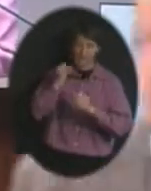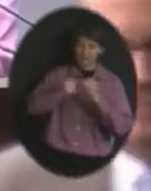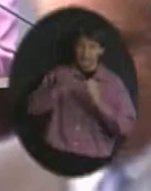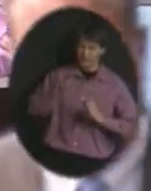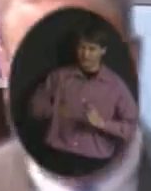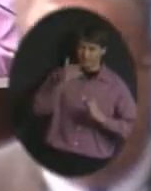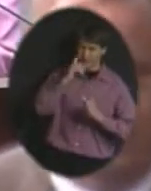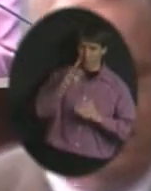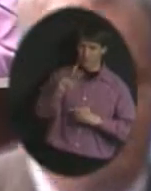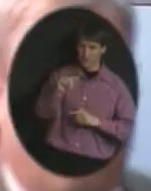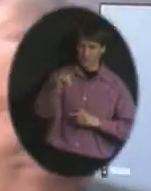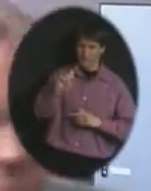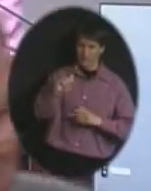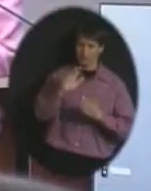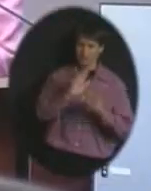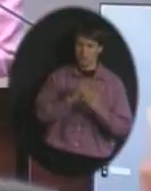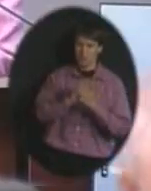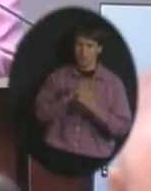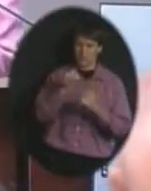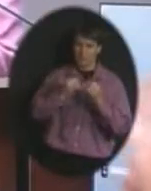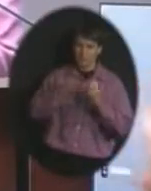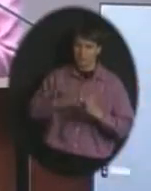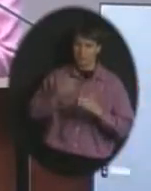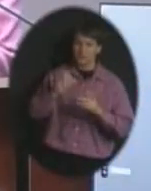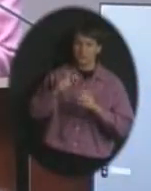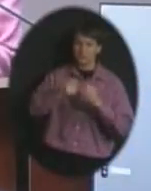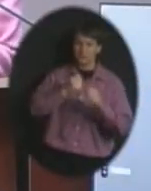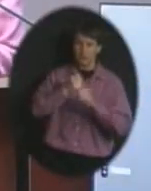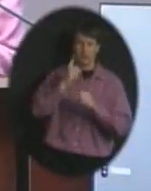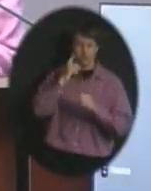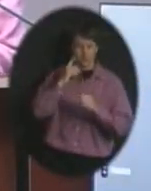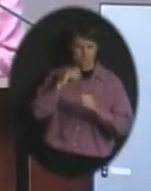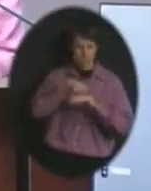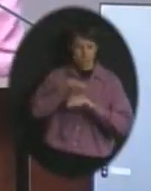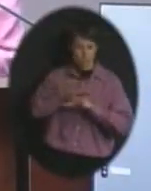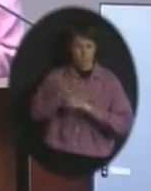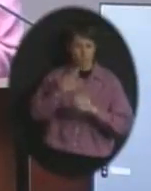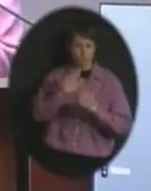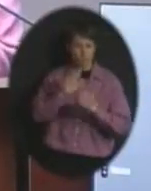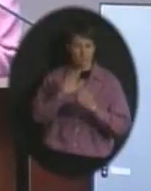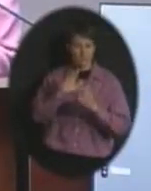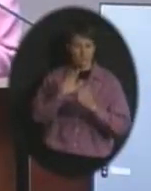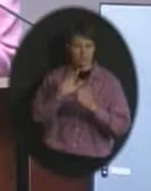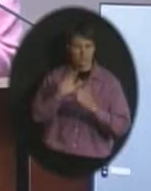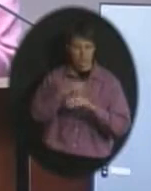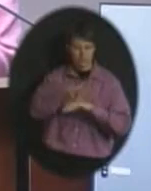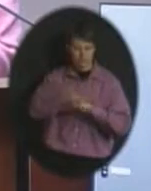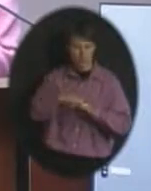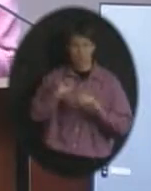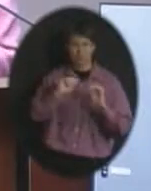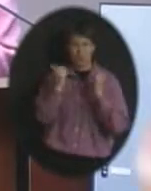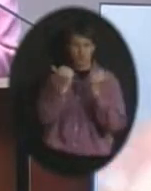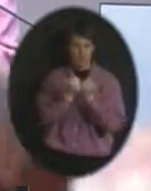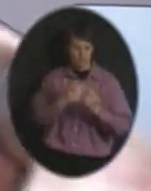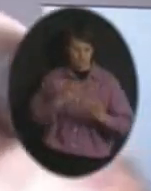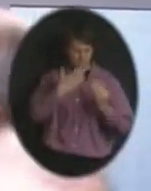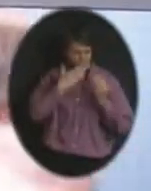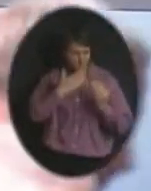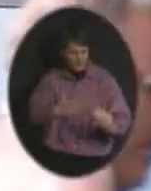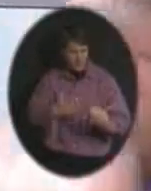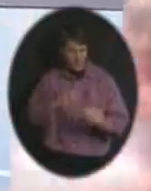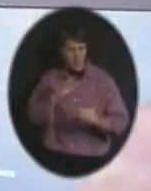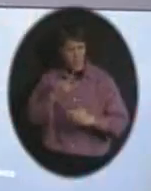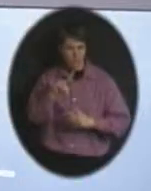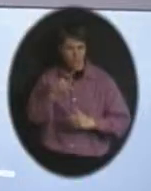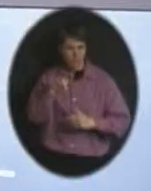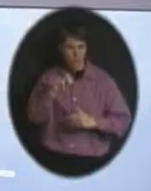School Counselor of the Year Award by the Kansas School Counselor Association. Congratulations, Karen, and thank you for all that you do for